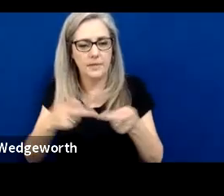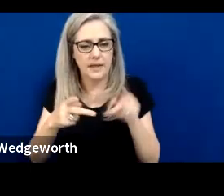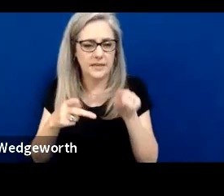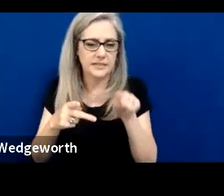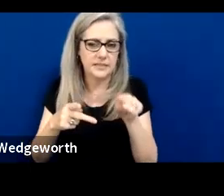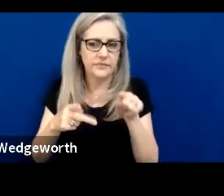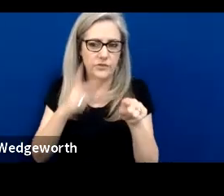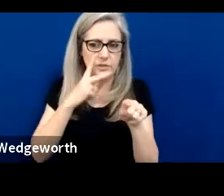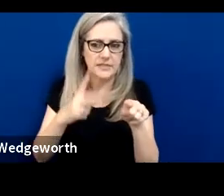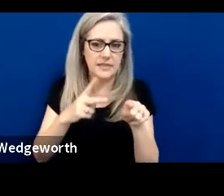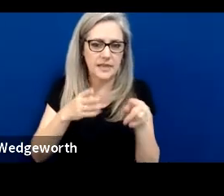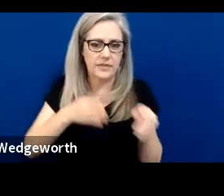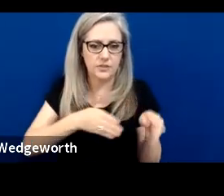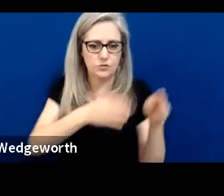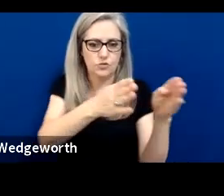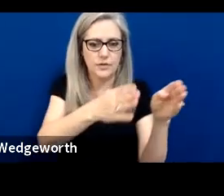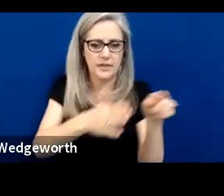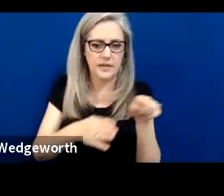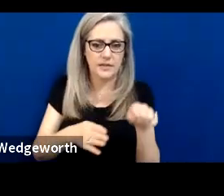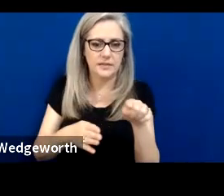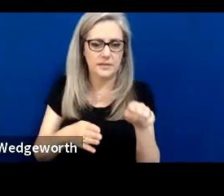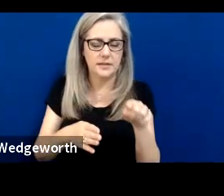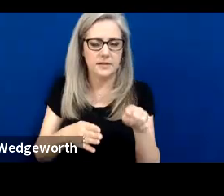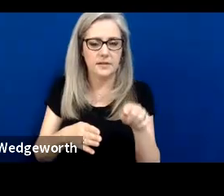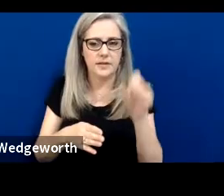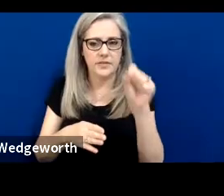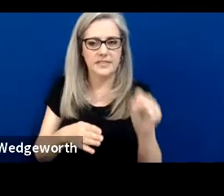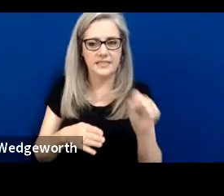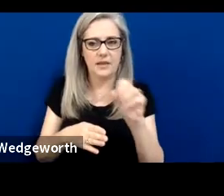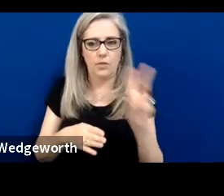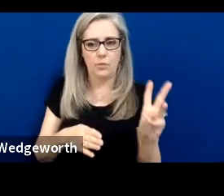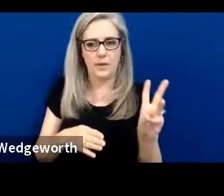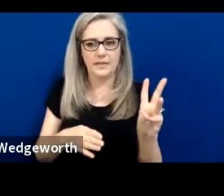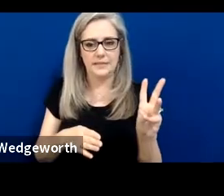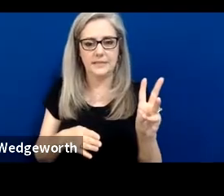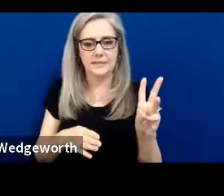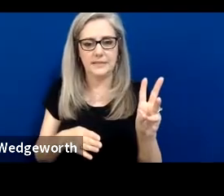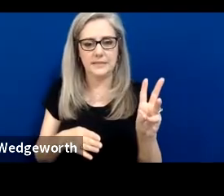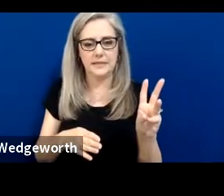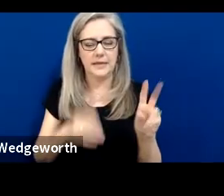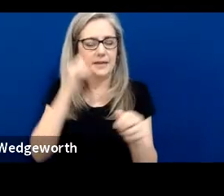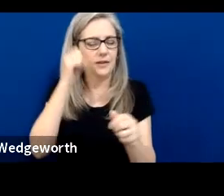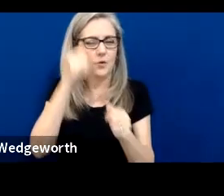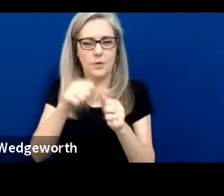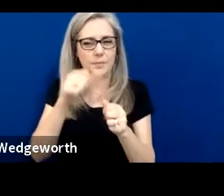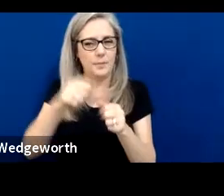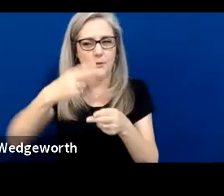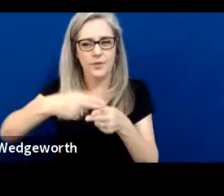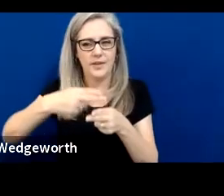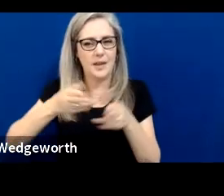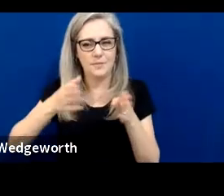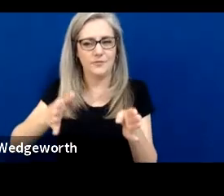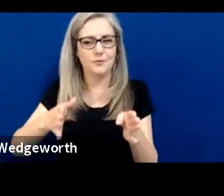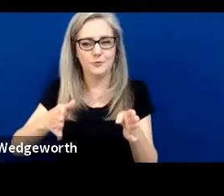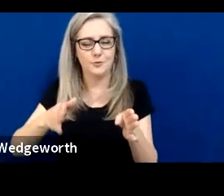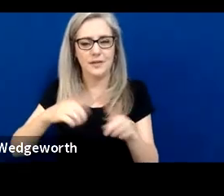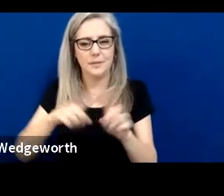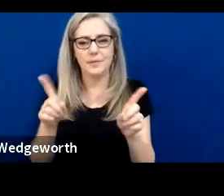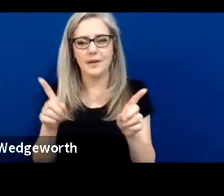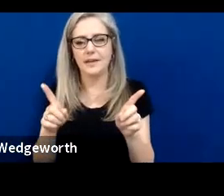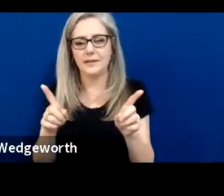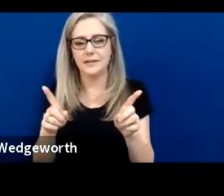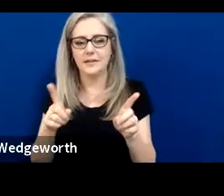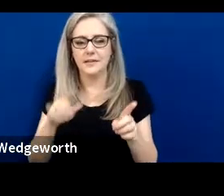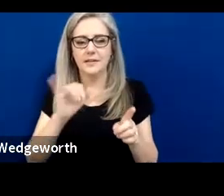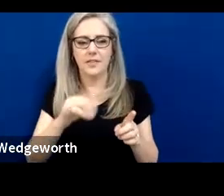this street down here in the southwest. I don't remember the name of that street off the top of my head, but the